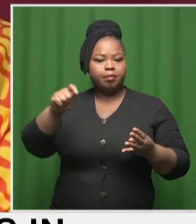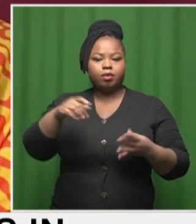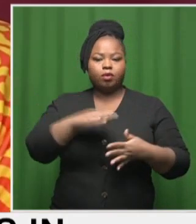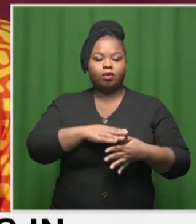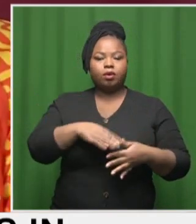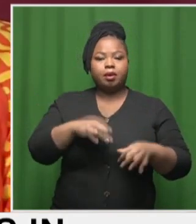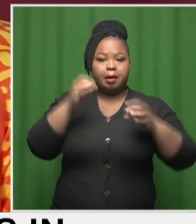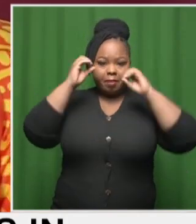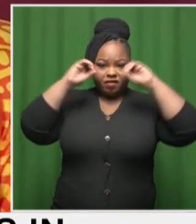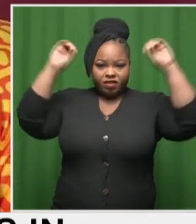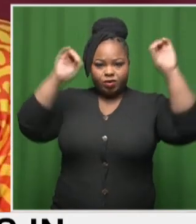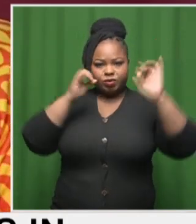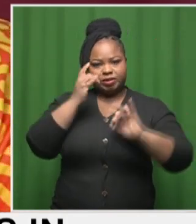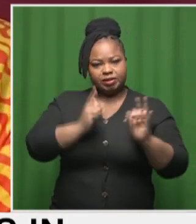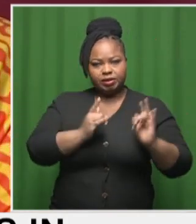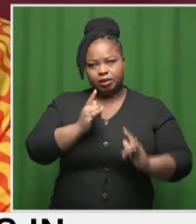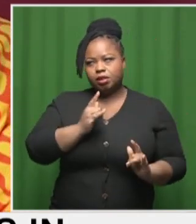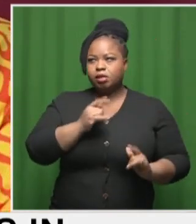Buffalo City,